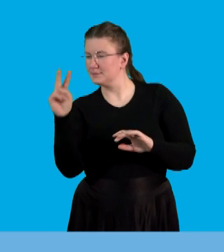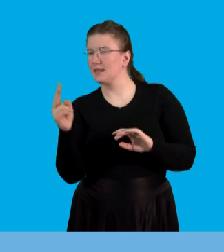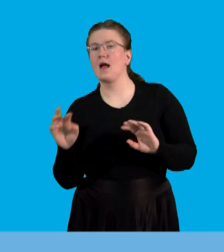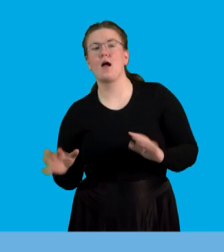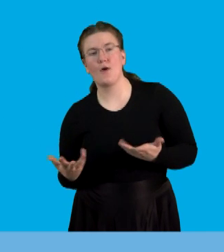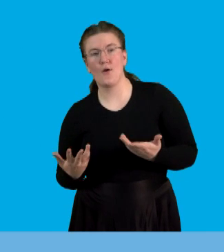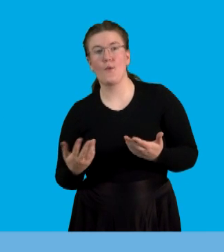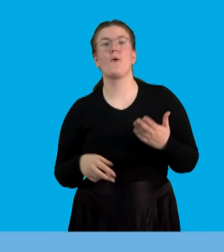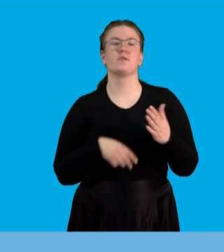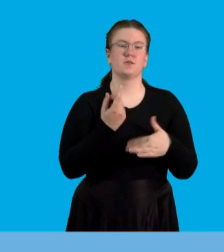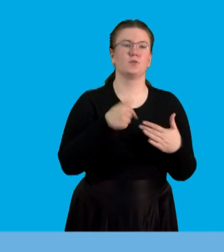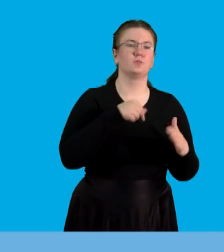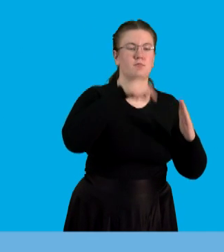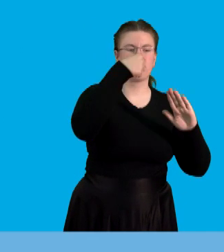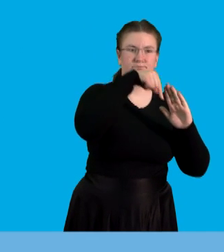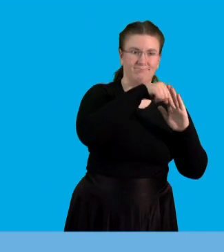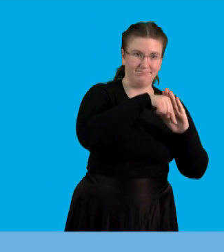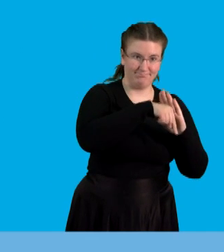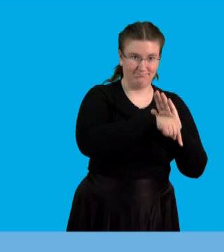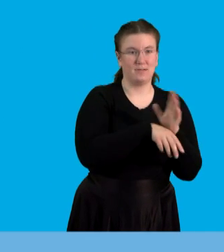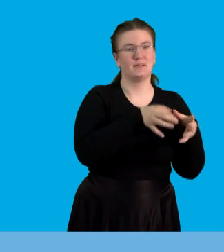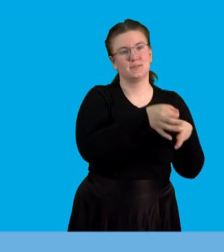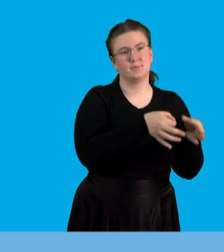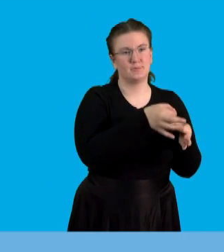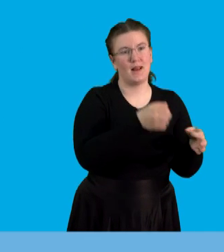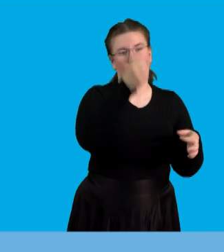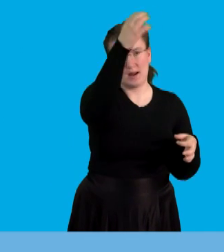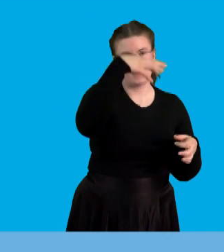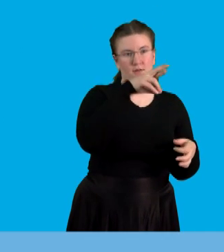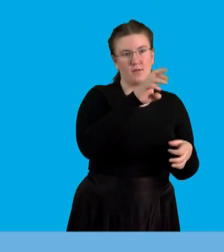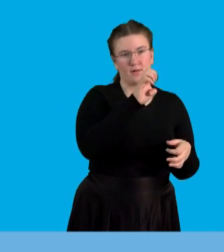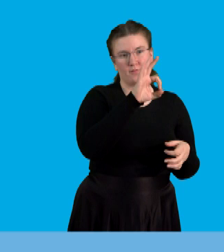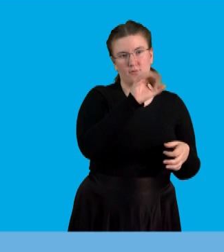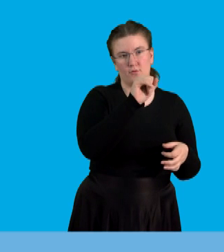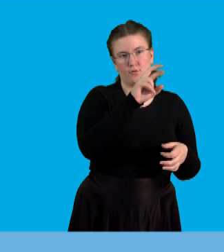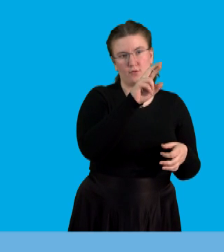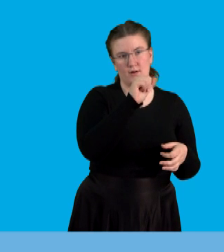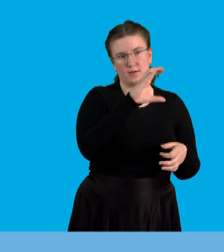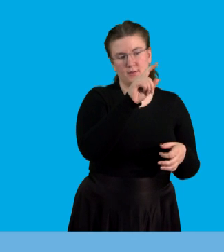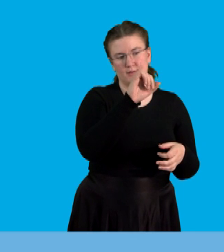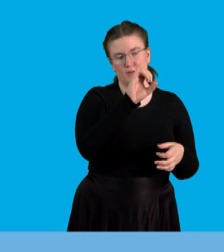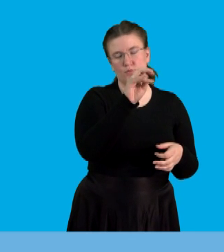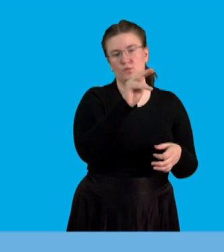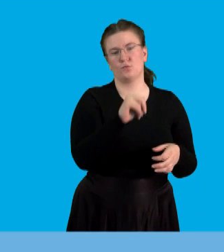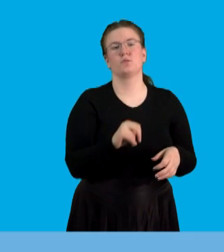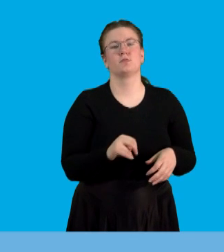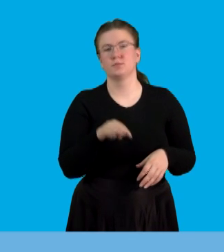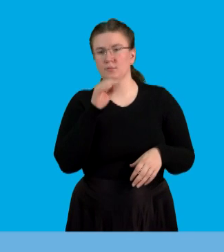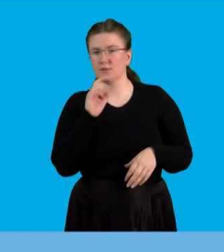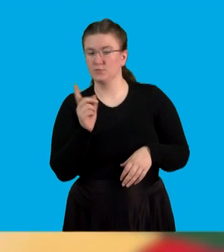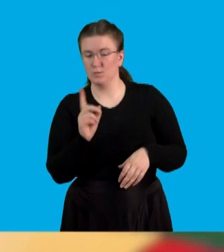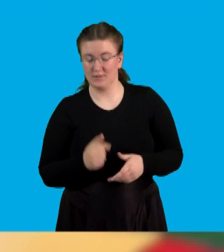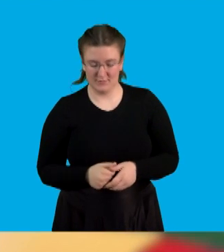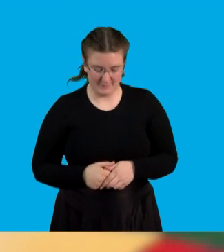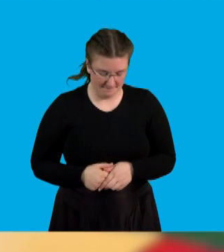further after that, look in detail at the refraction of light. So we start by looking at how do we actually see the light, and